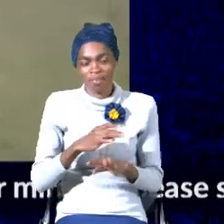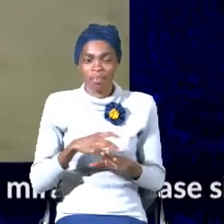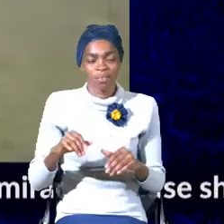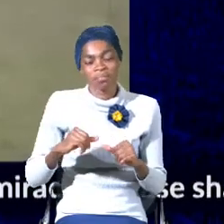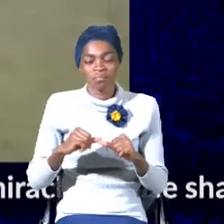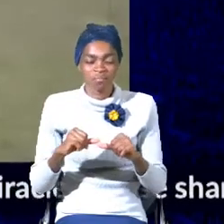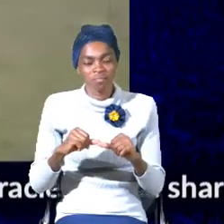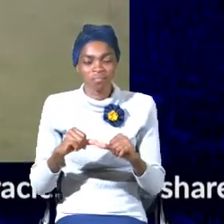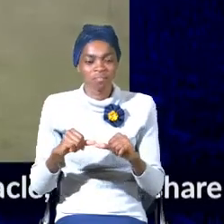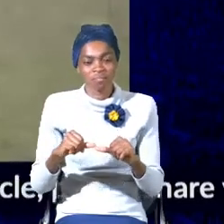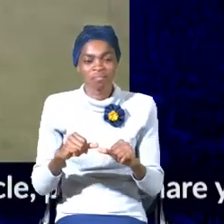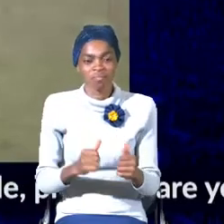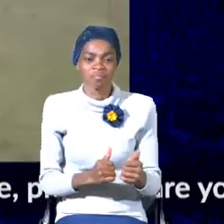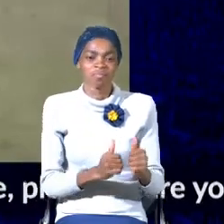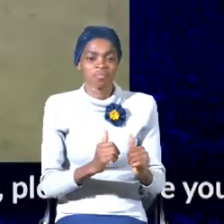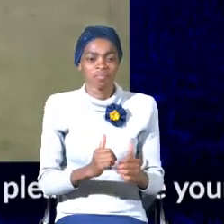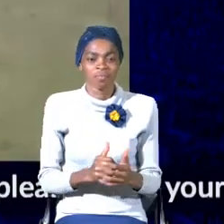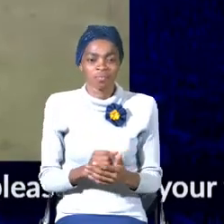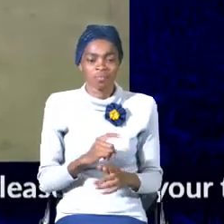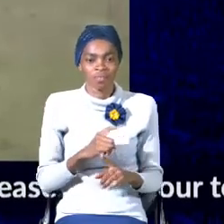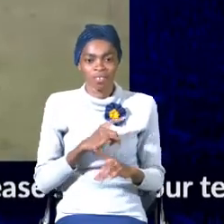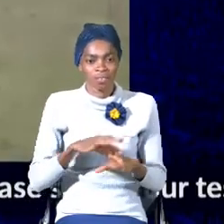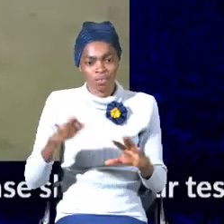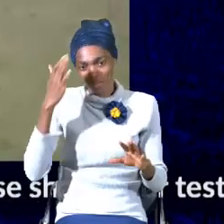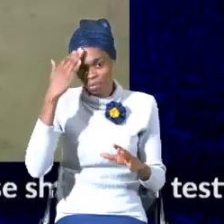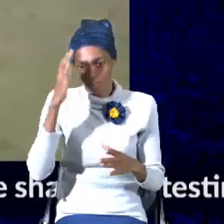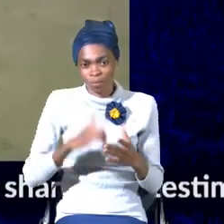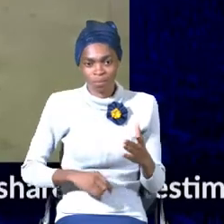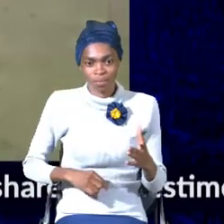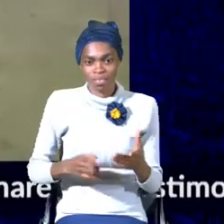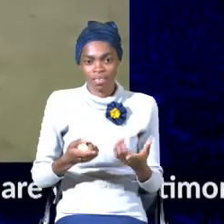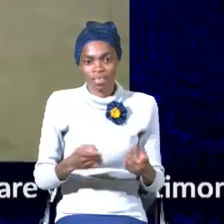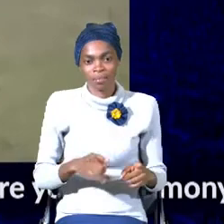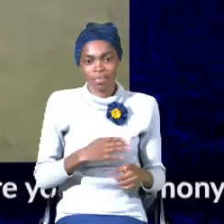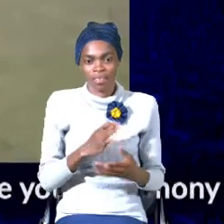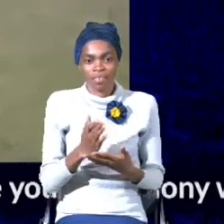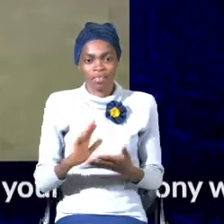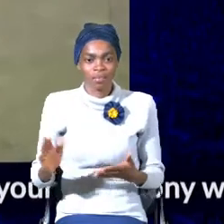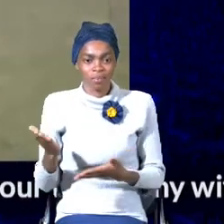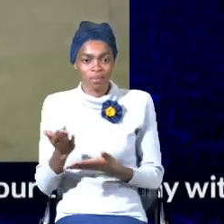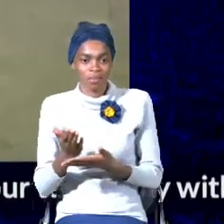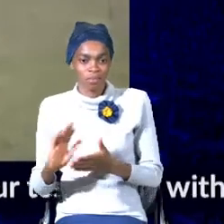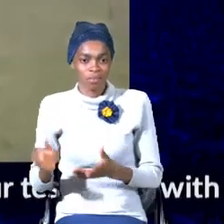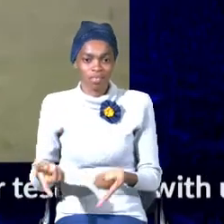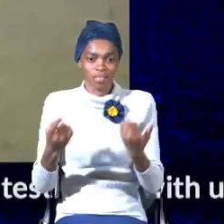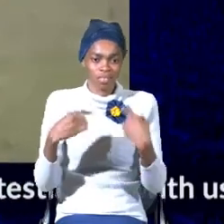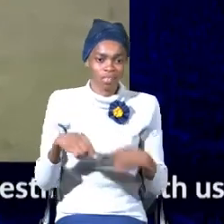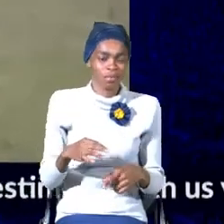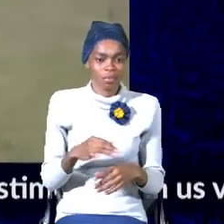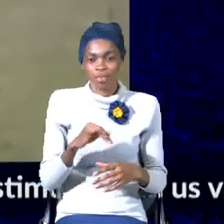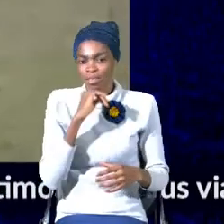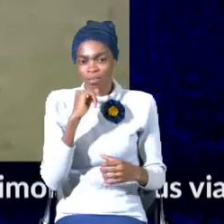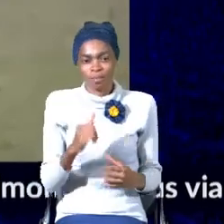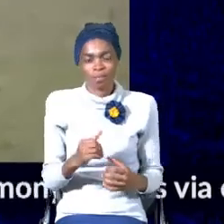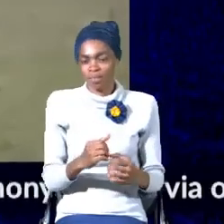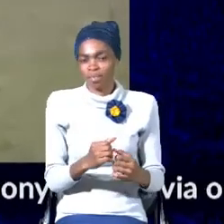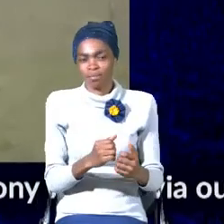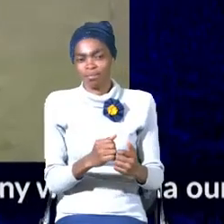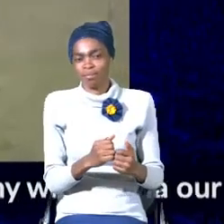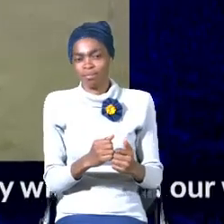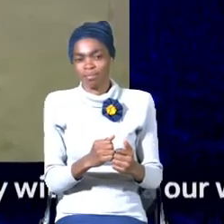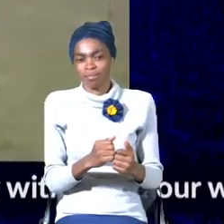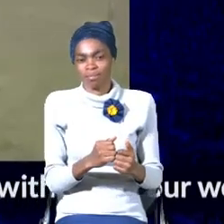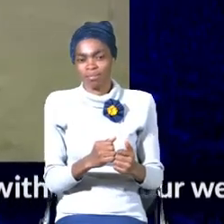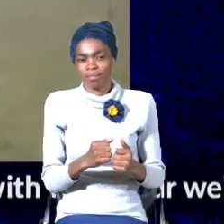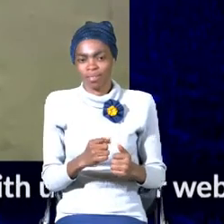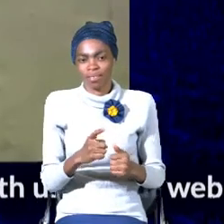happened. And suddenly, something came on me. I could not hold it. I could not fight back. I just went down